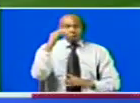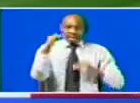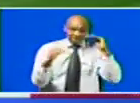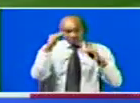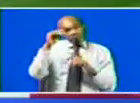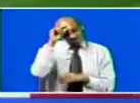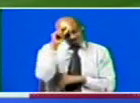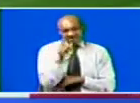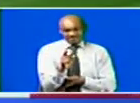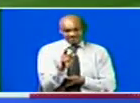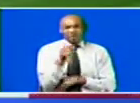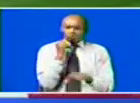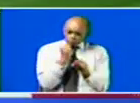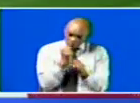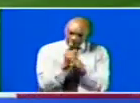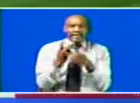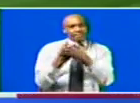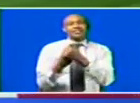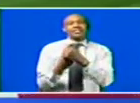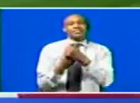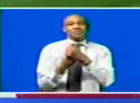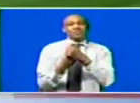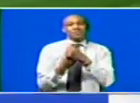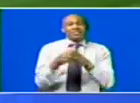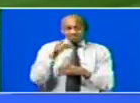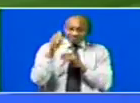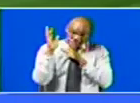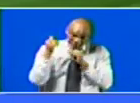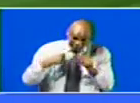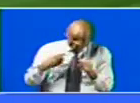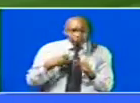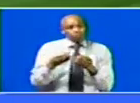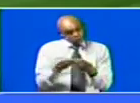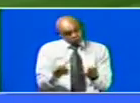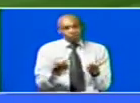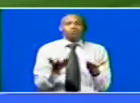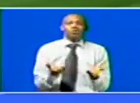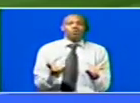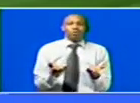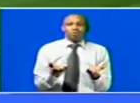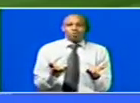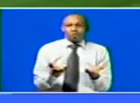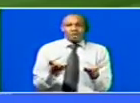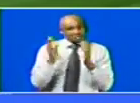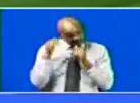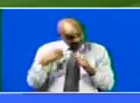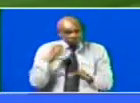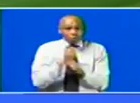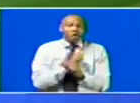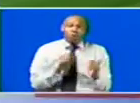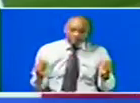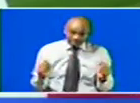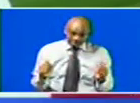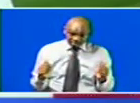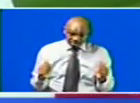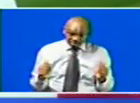government to work in partnership. They expect us to consult. They expect us to cooperate.